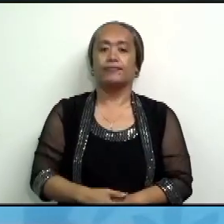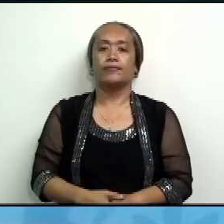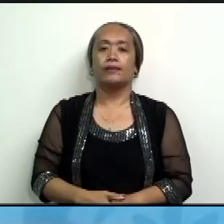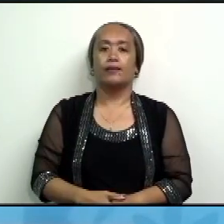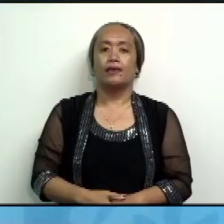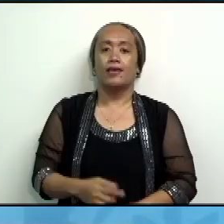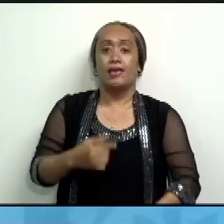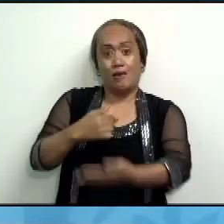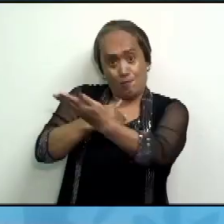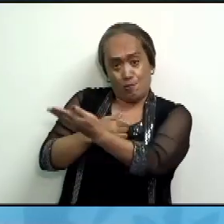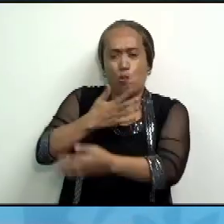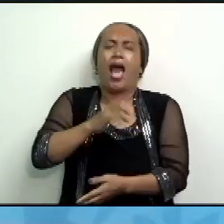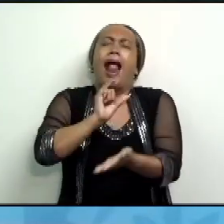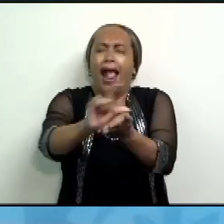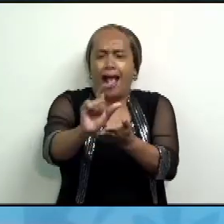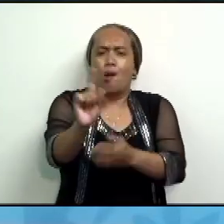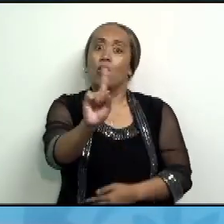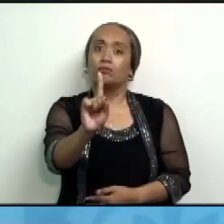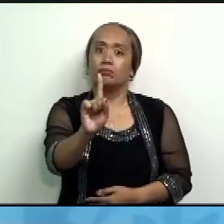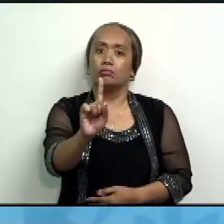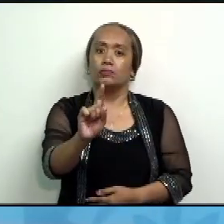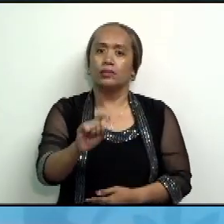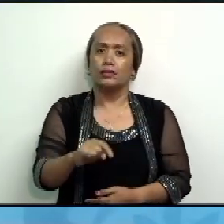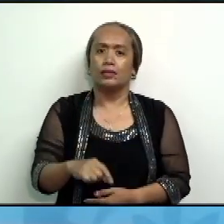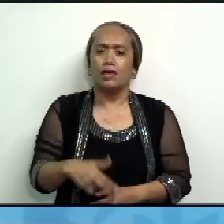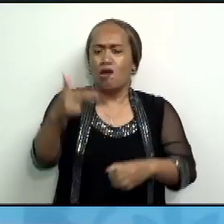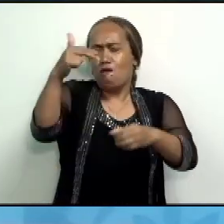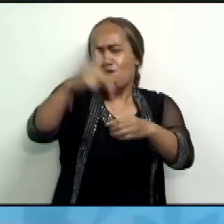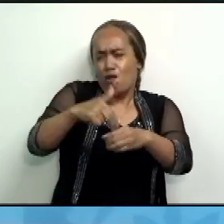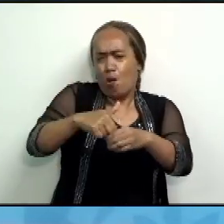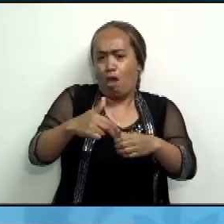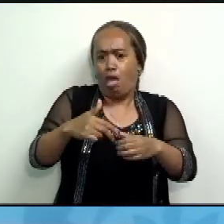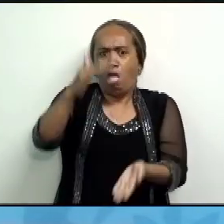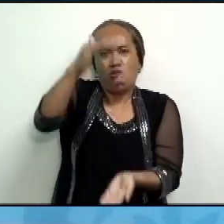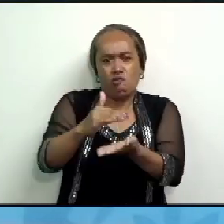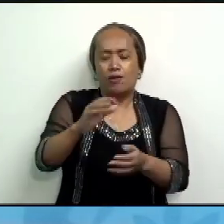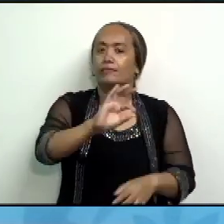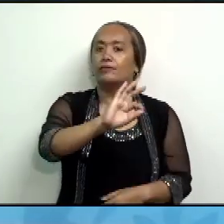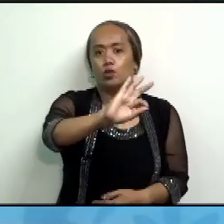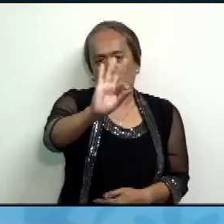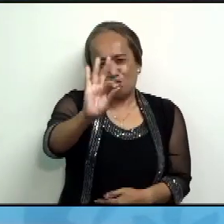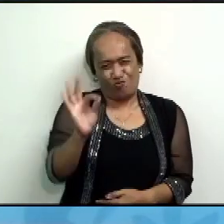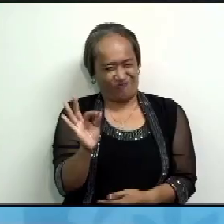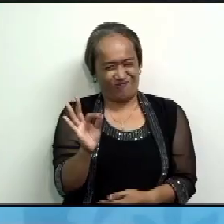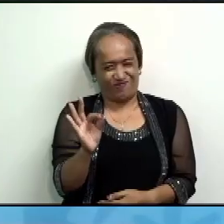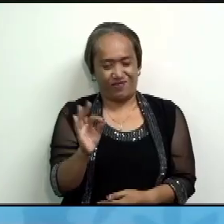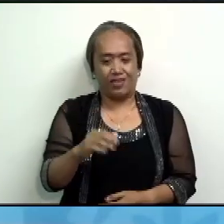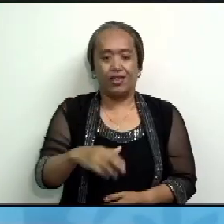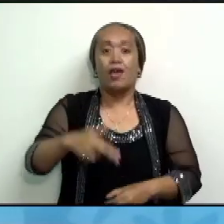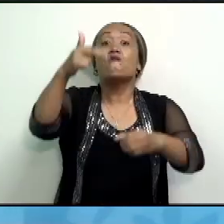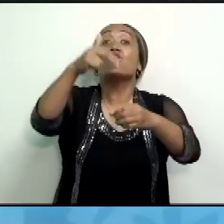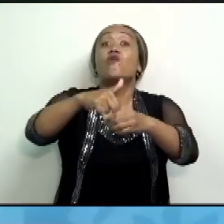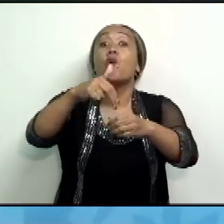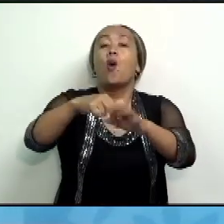Let me be very clear. This is not a fuel shortage right now. This is a fuel